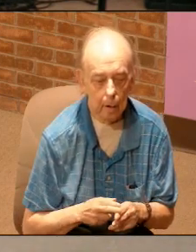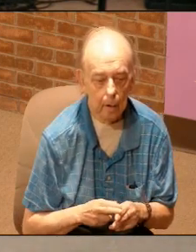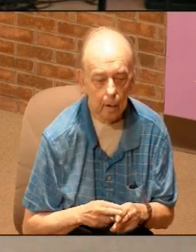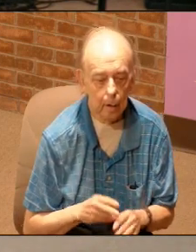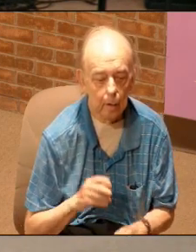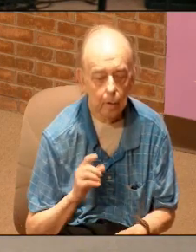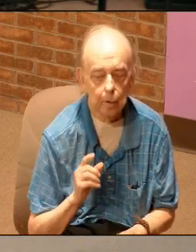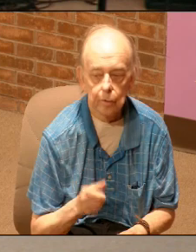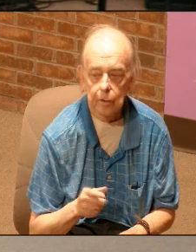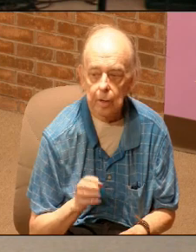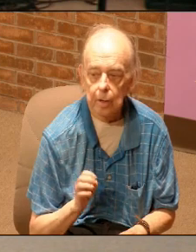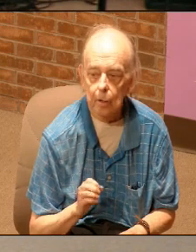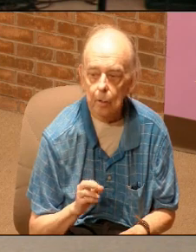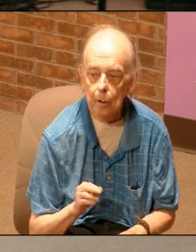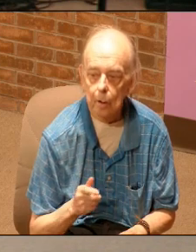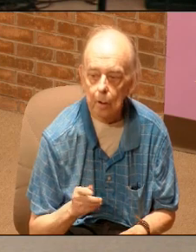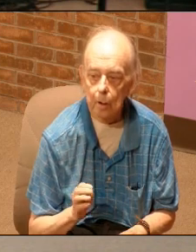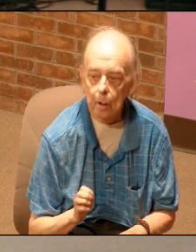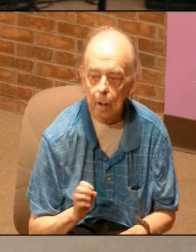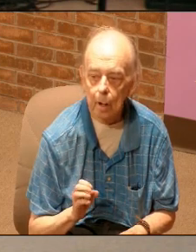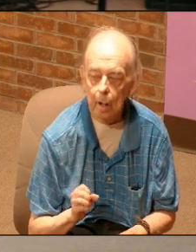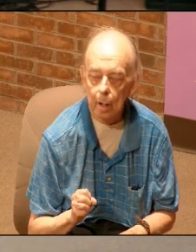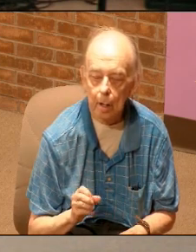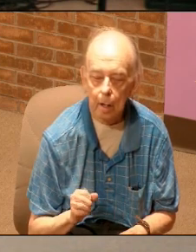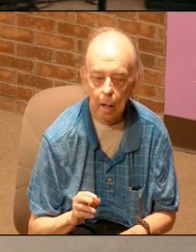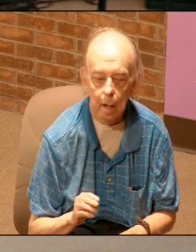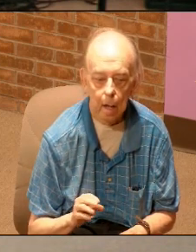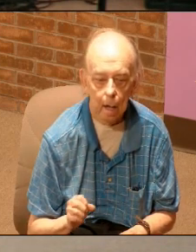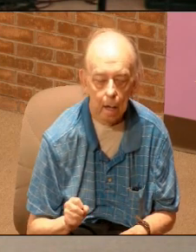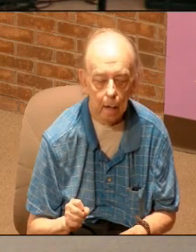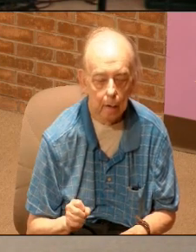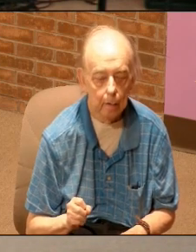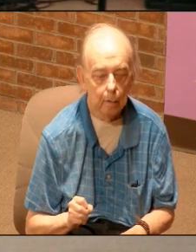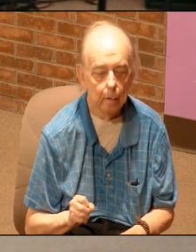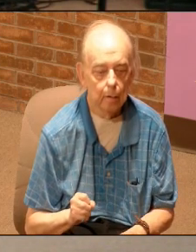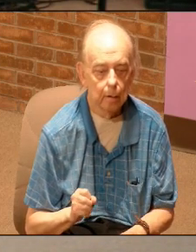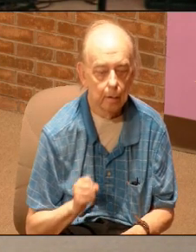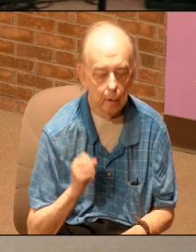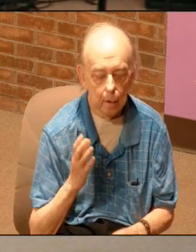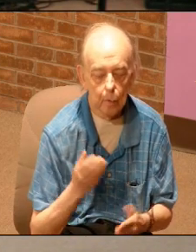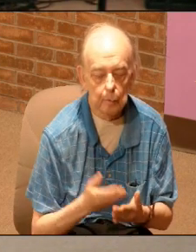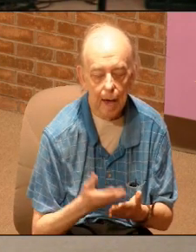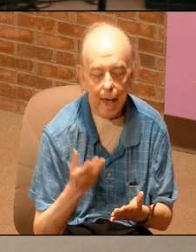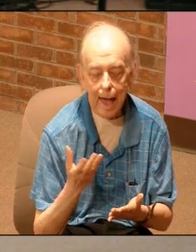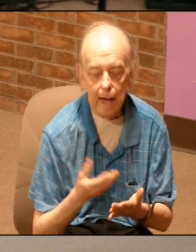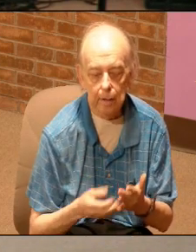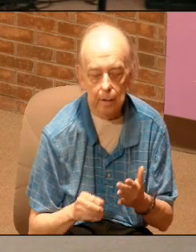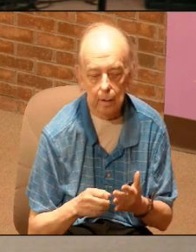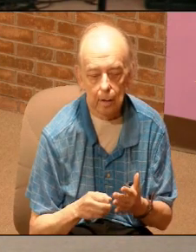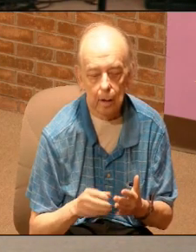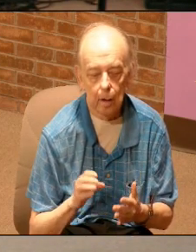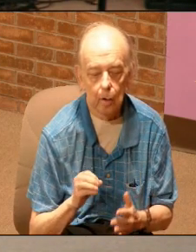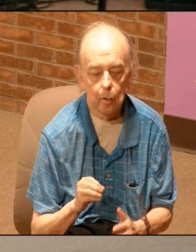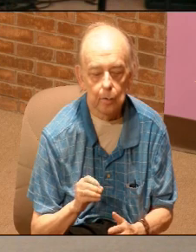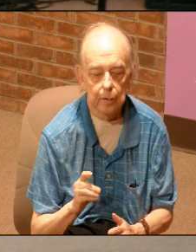George Soros, who is flying under the radar and is going to buy out